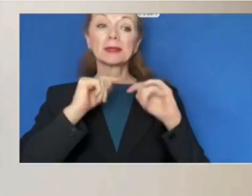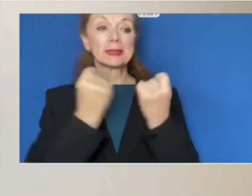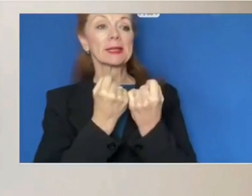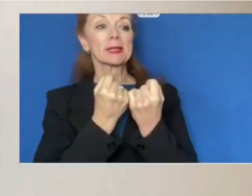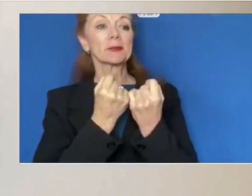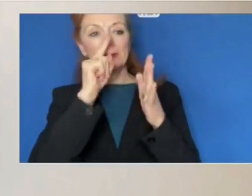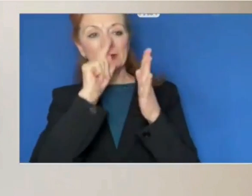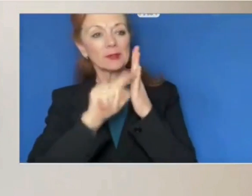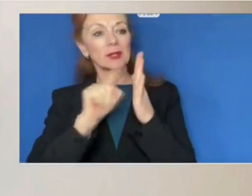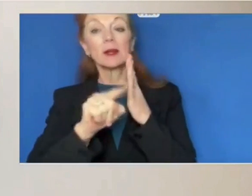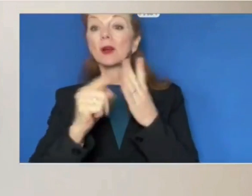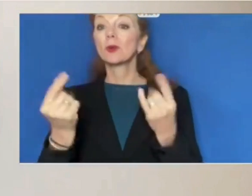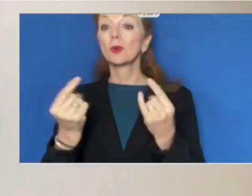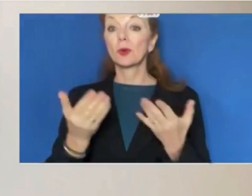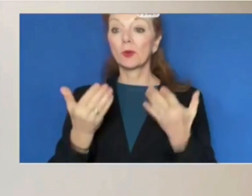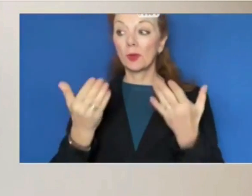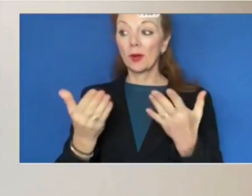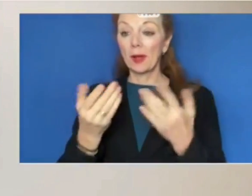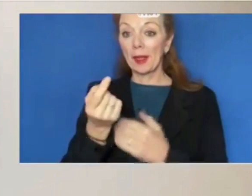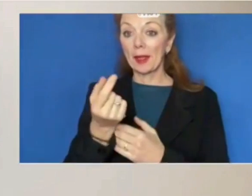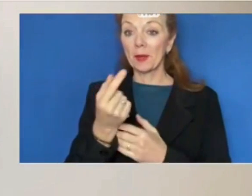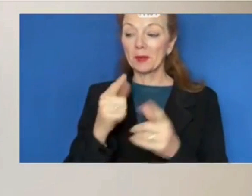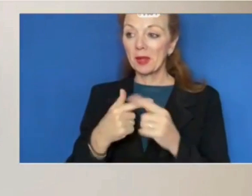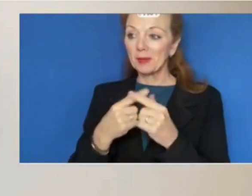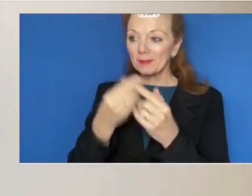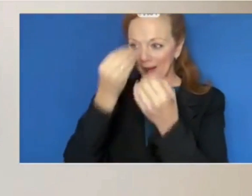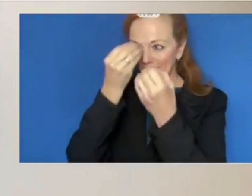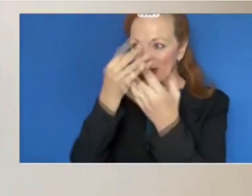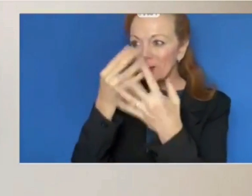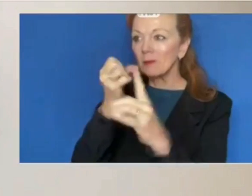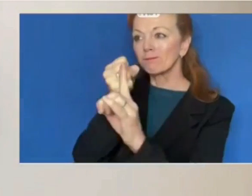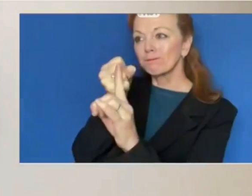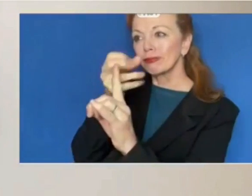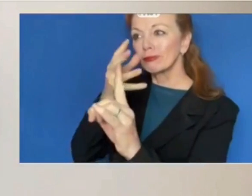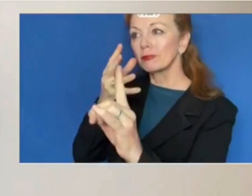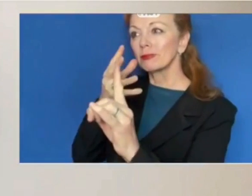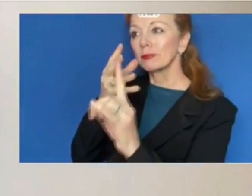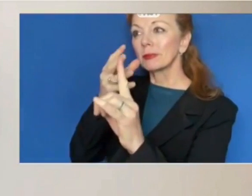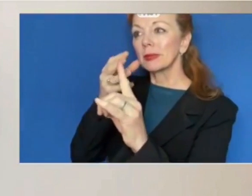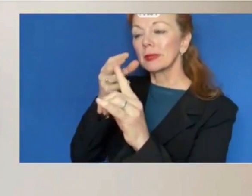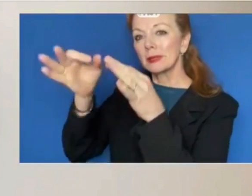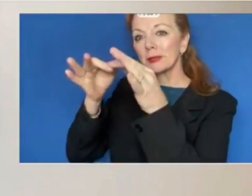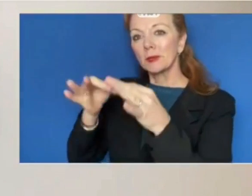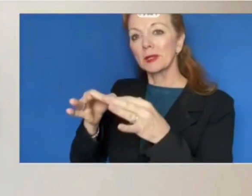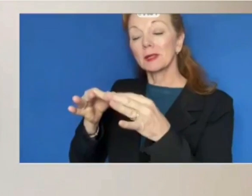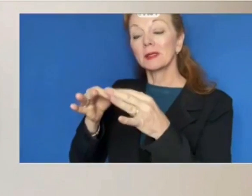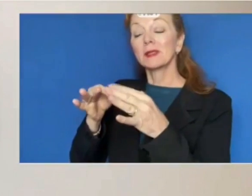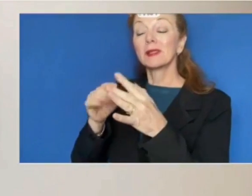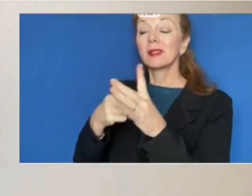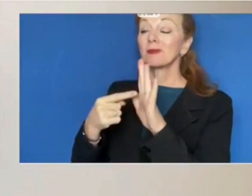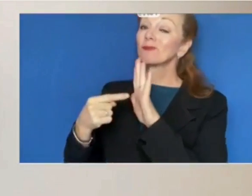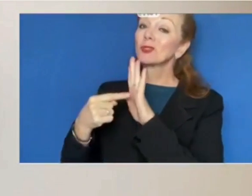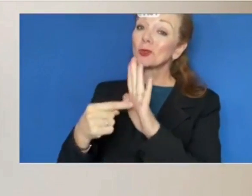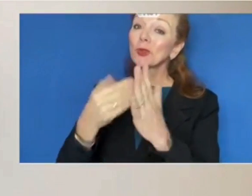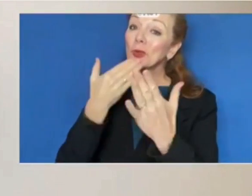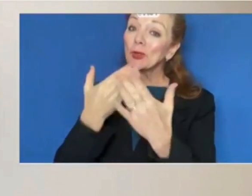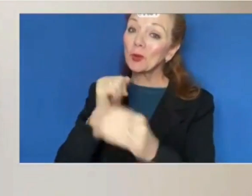provide a little bit of insight and some context to that, highlight some of the good work that is being